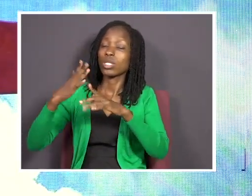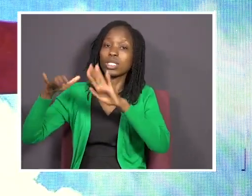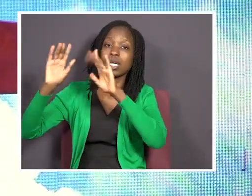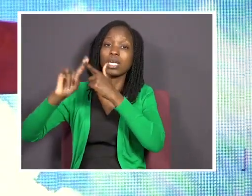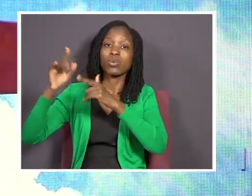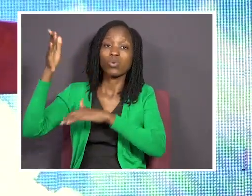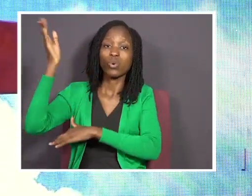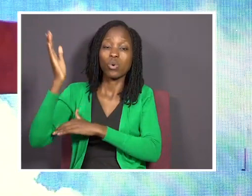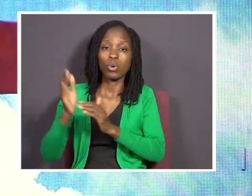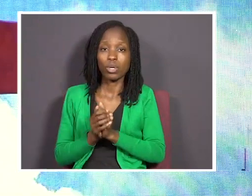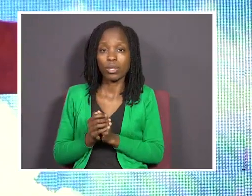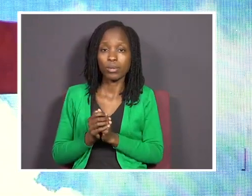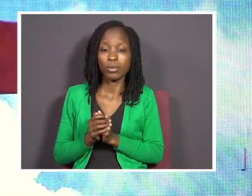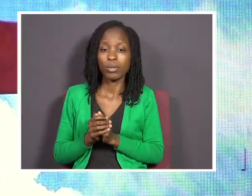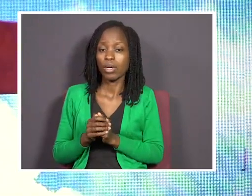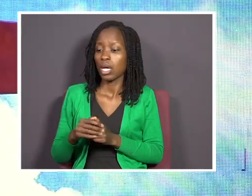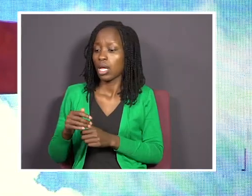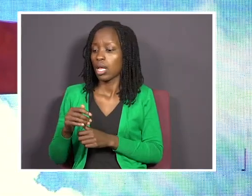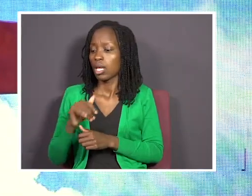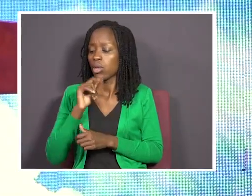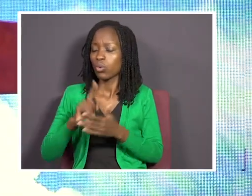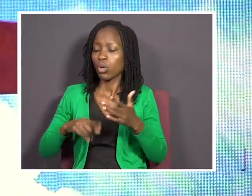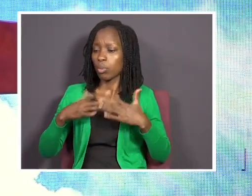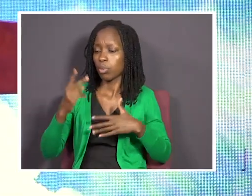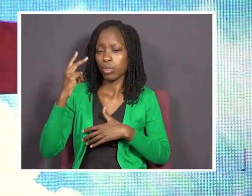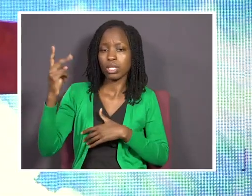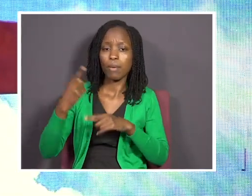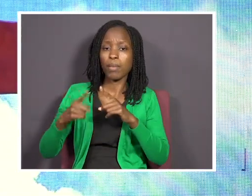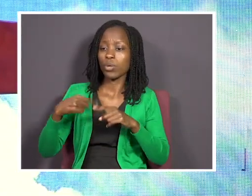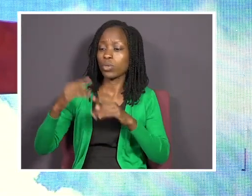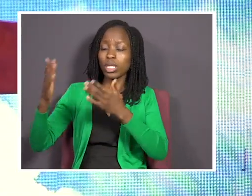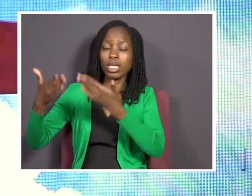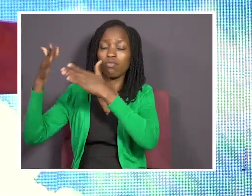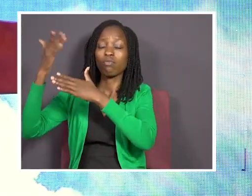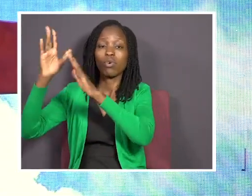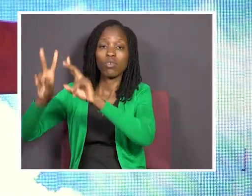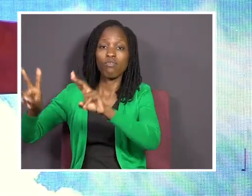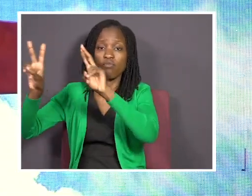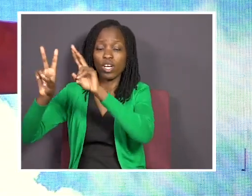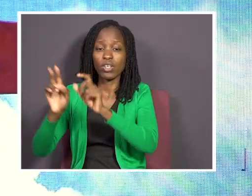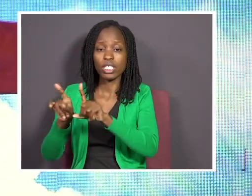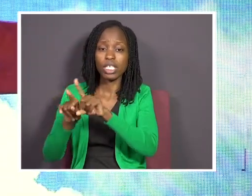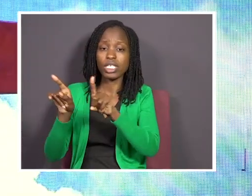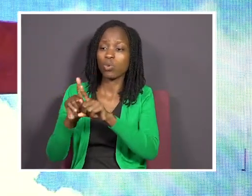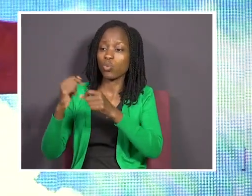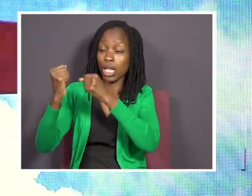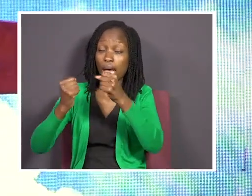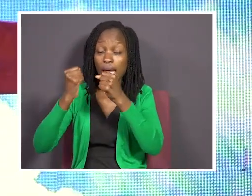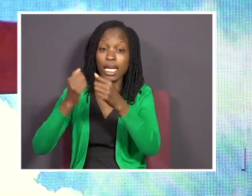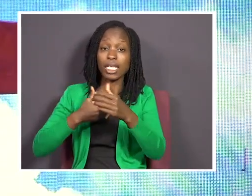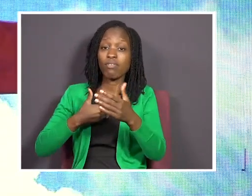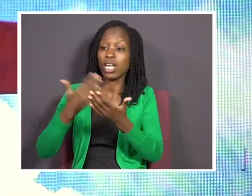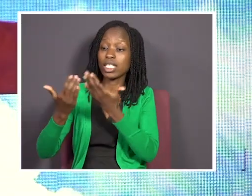inner selves to Him, not what people see. We will give value to Him. We will be